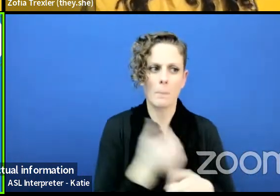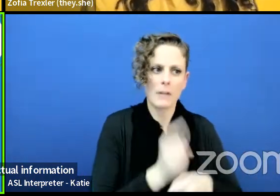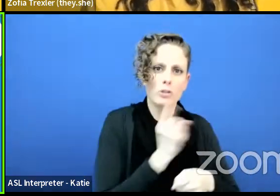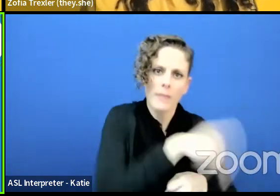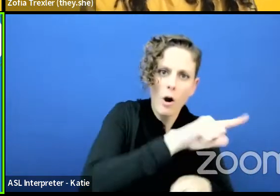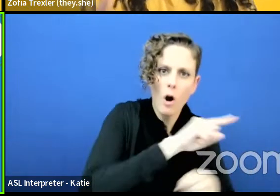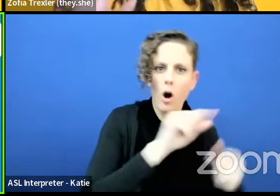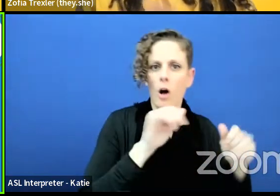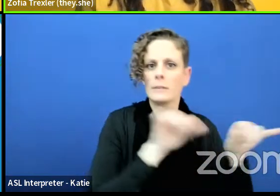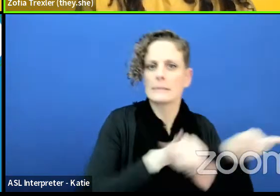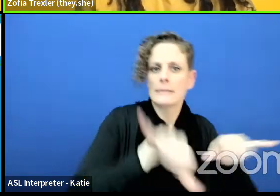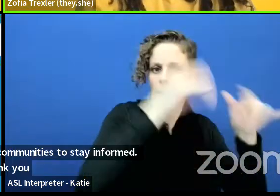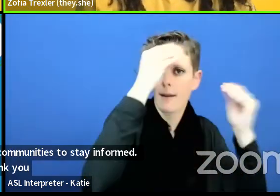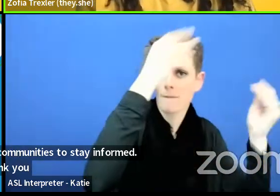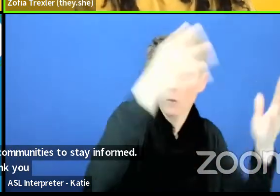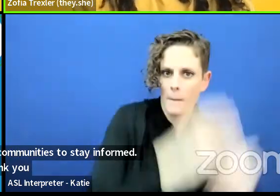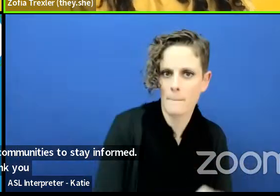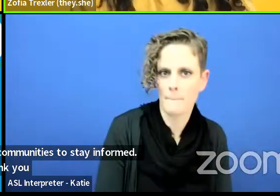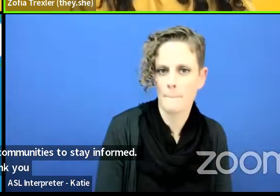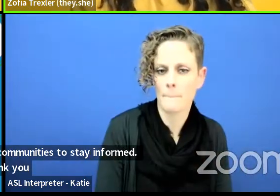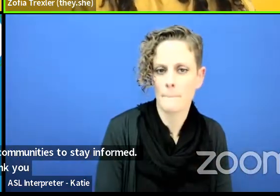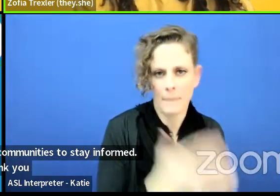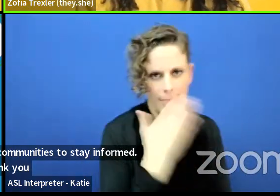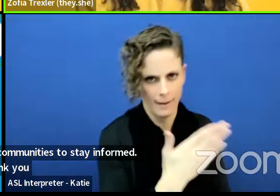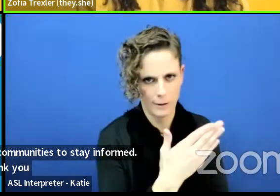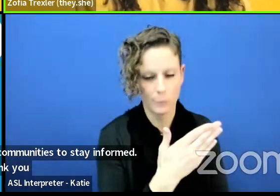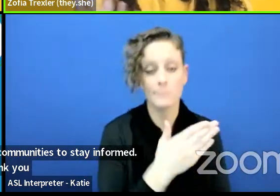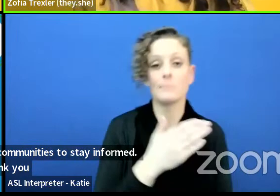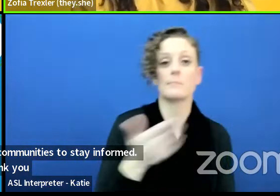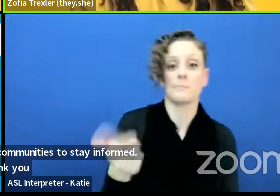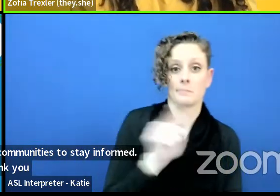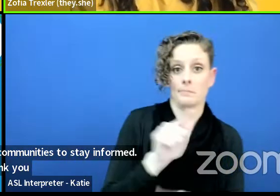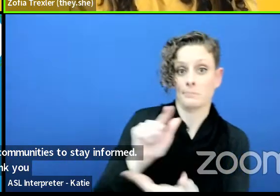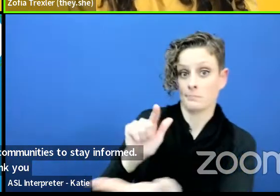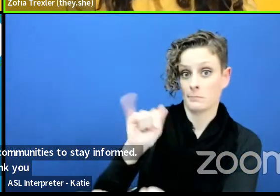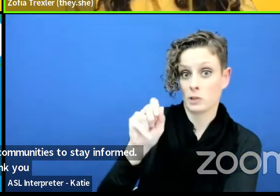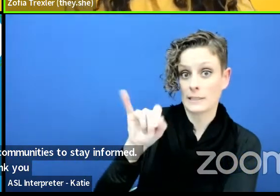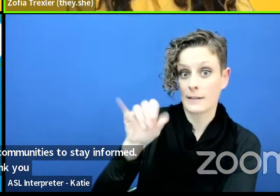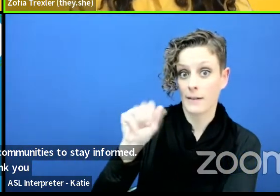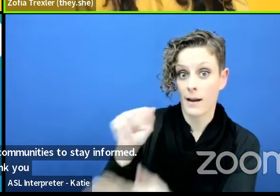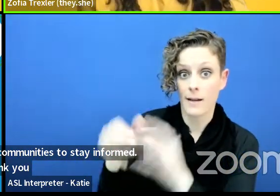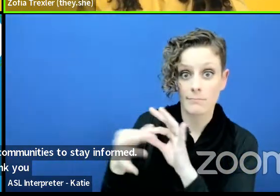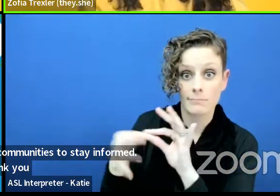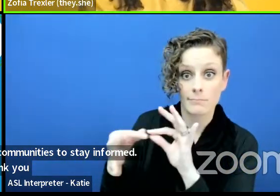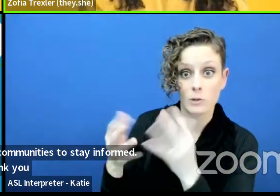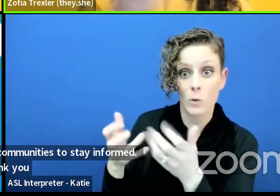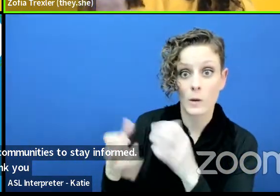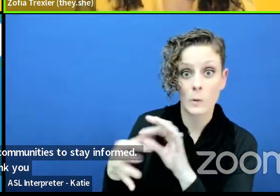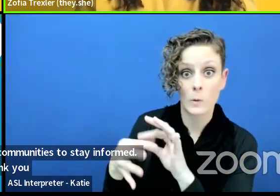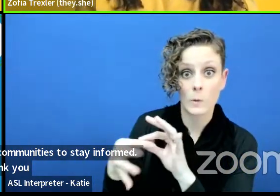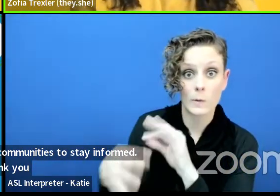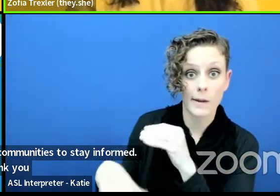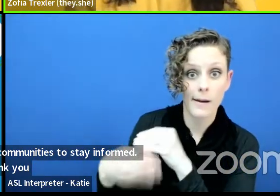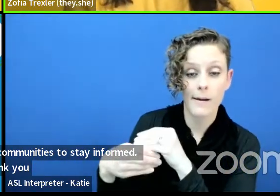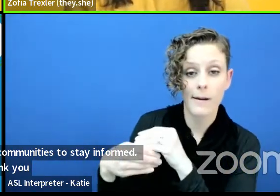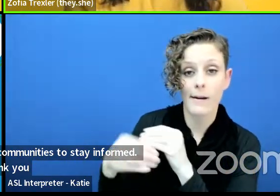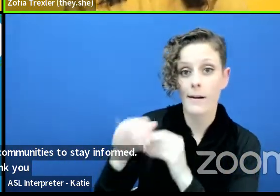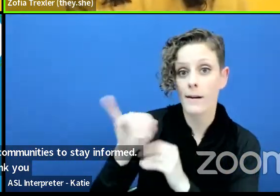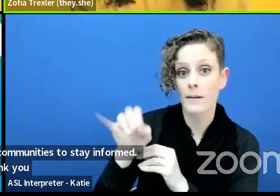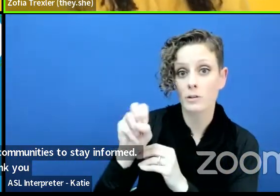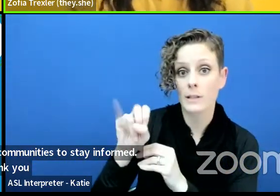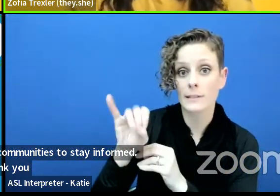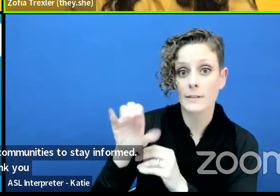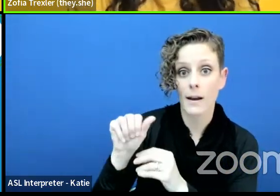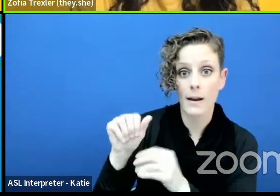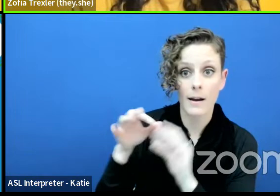Thank you. Thank you. And Jessica, do you want to touch on anything pertaining to the